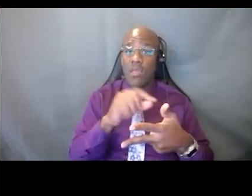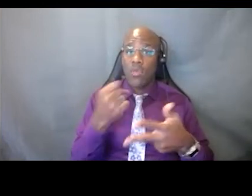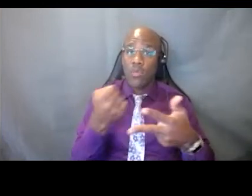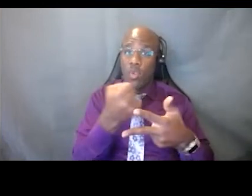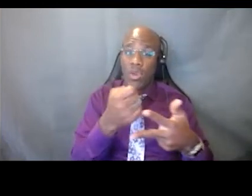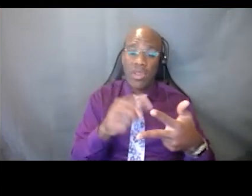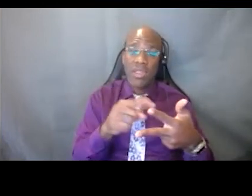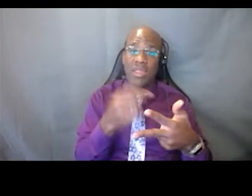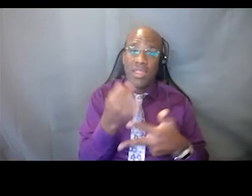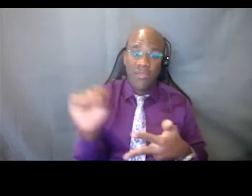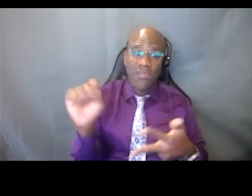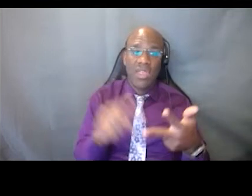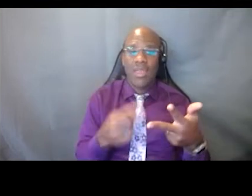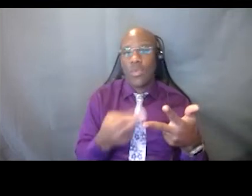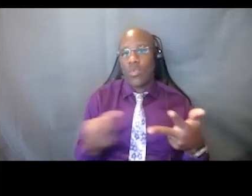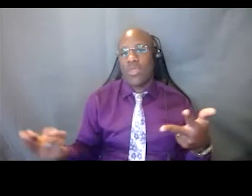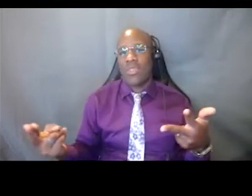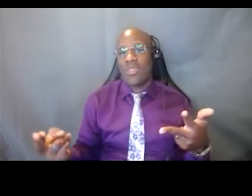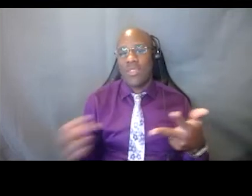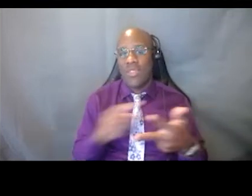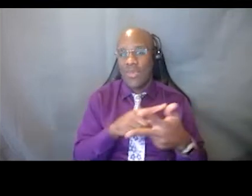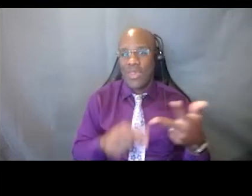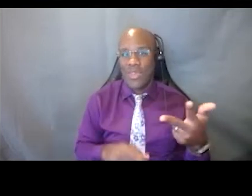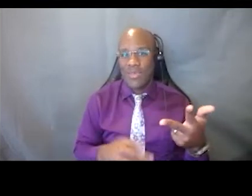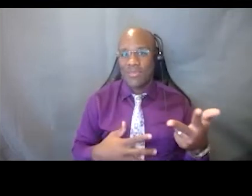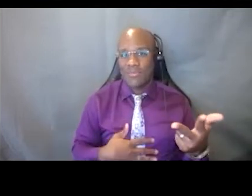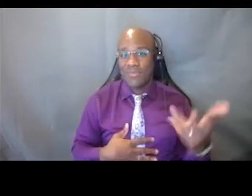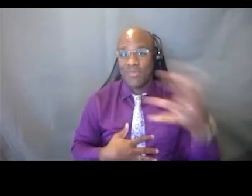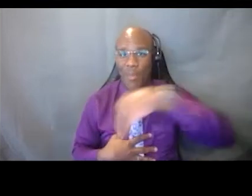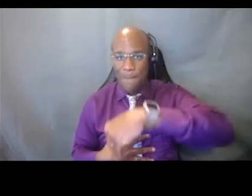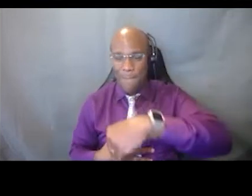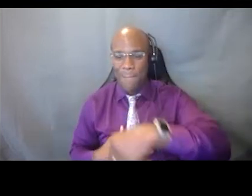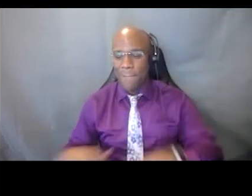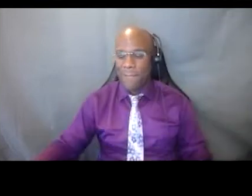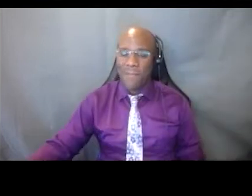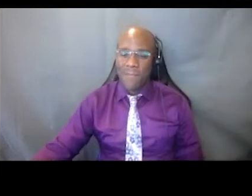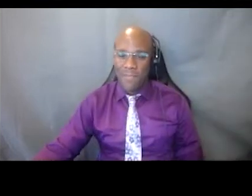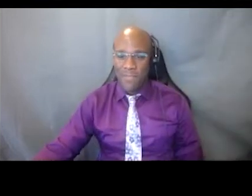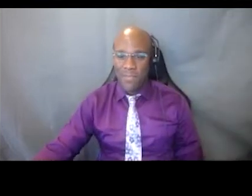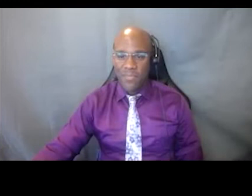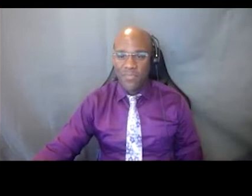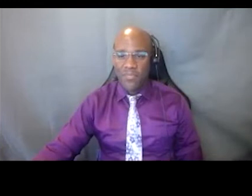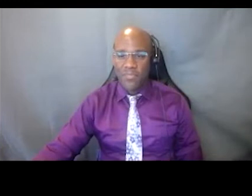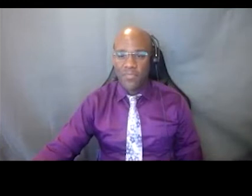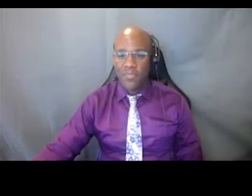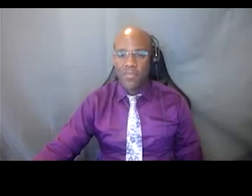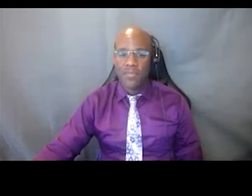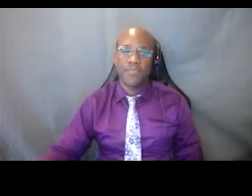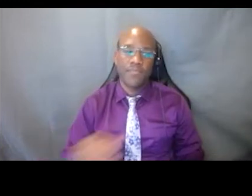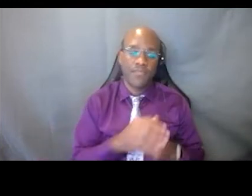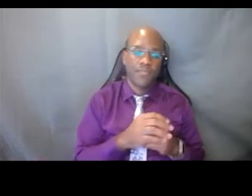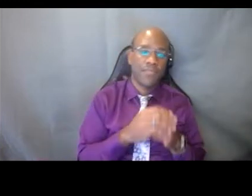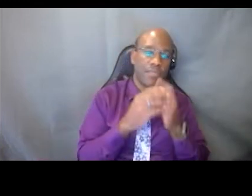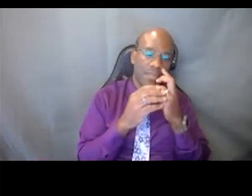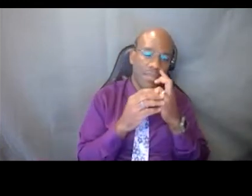on, Tamara also brings this now to us each and every time. Just in our last meeting, she brings those resources that she continues to